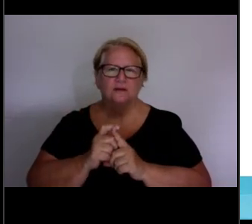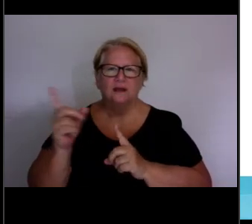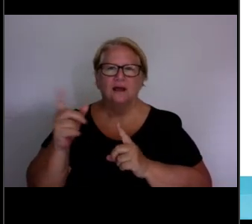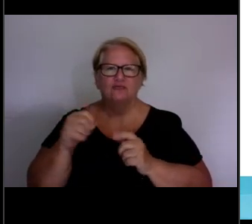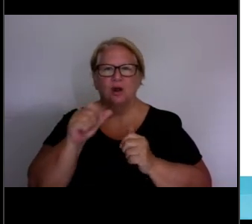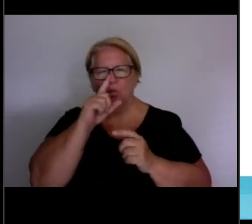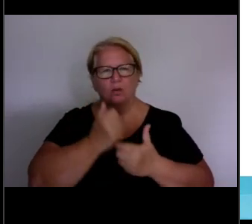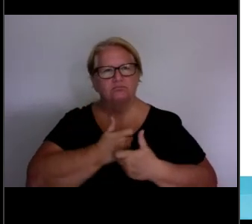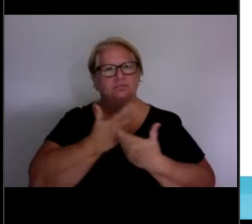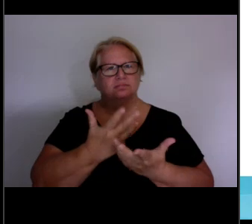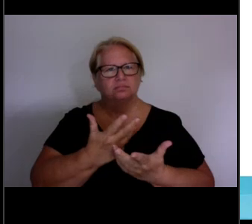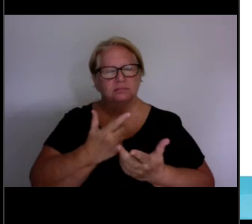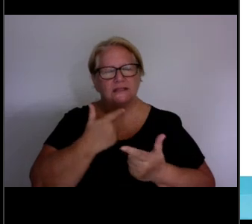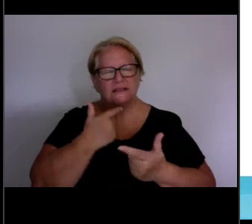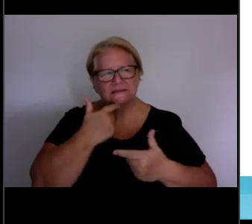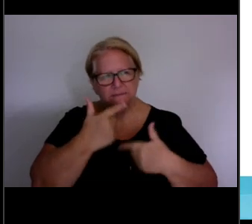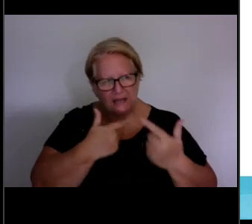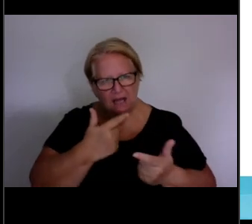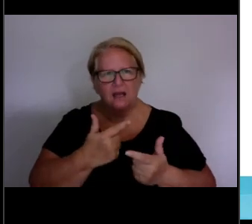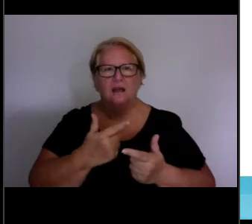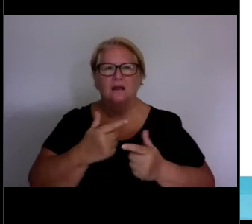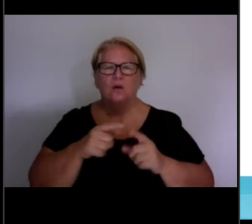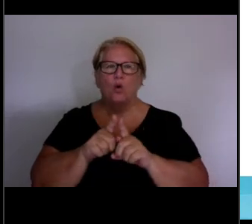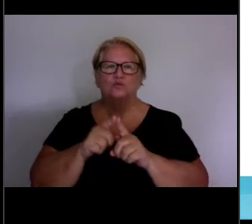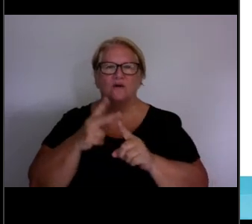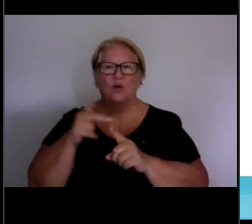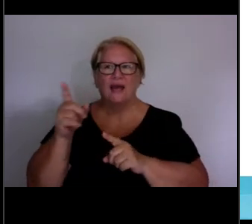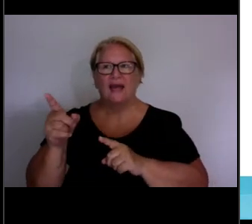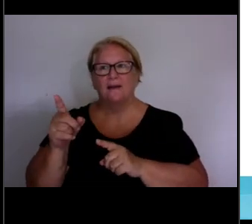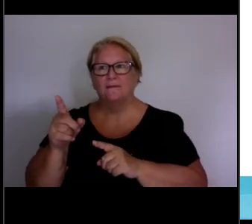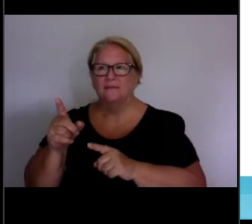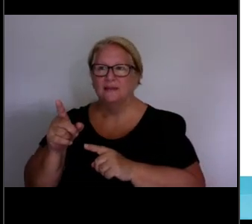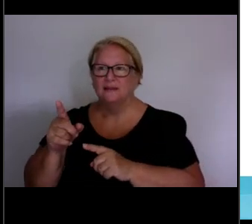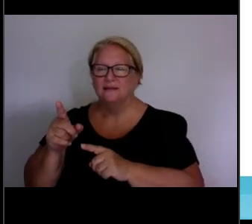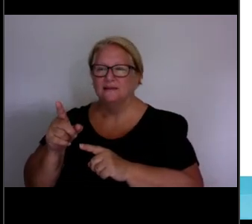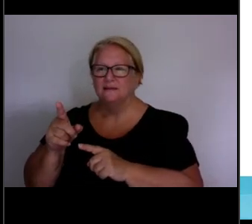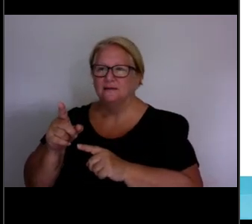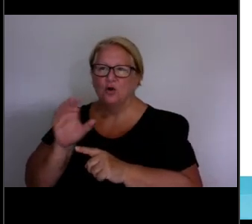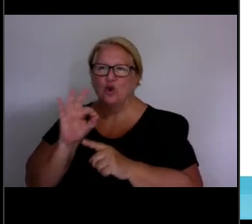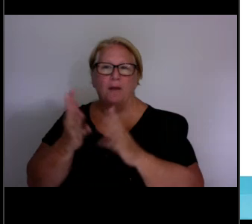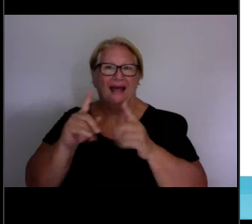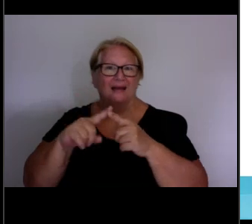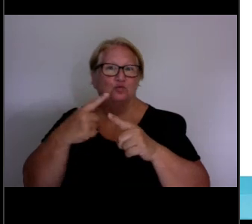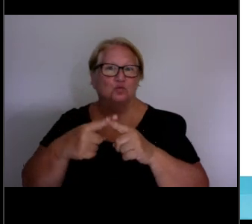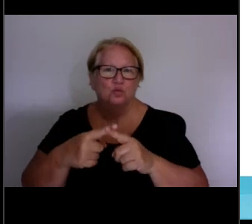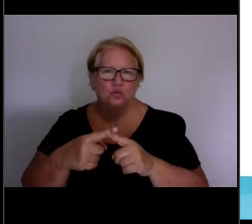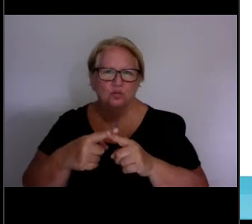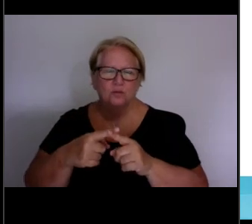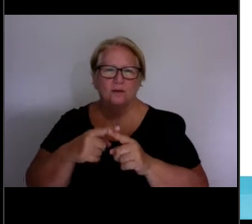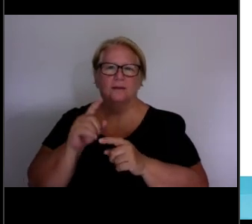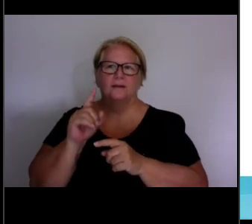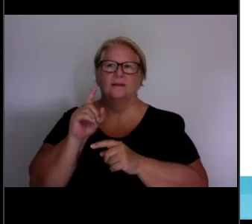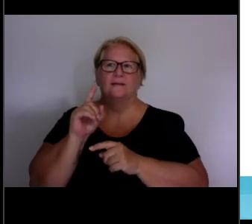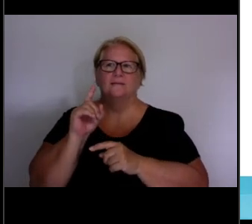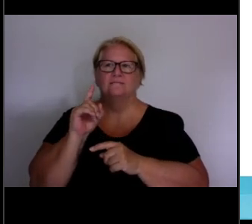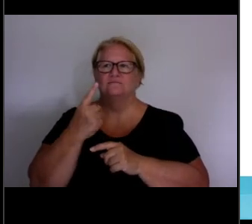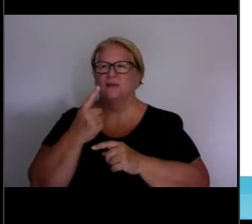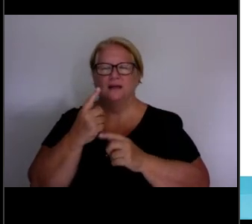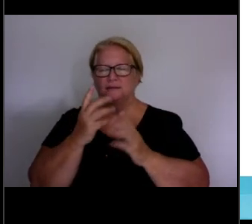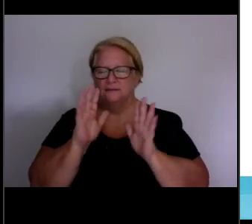but significantly for him it was an explanation, not an excuse. Notwithstanding that she might have given him the finger or any of those